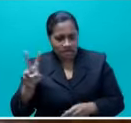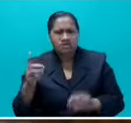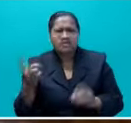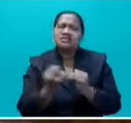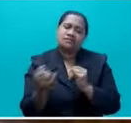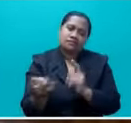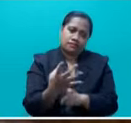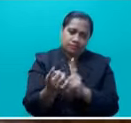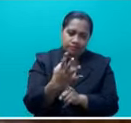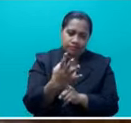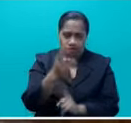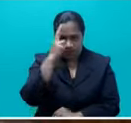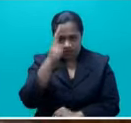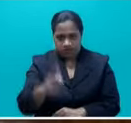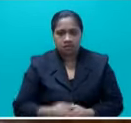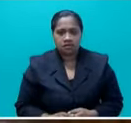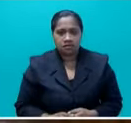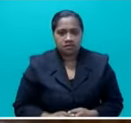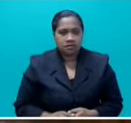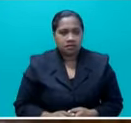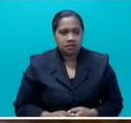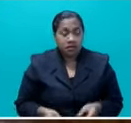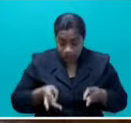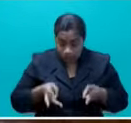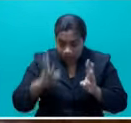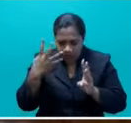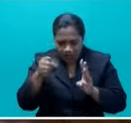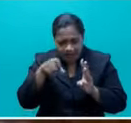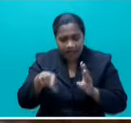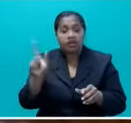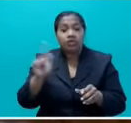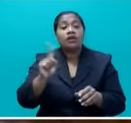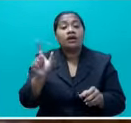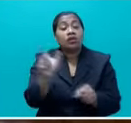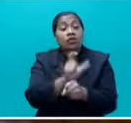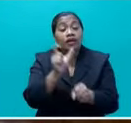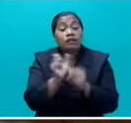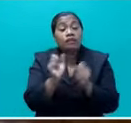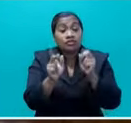that the mechanism is there to create opportunities for people to become better.